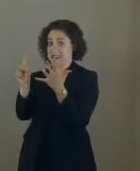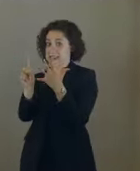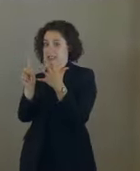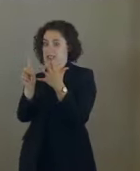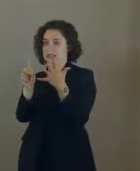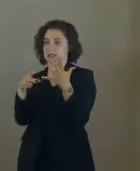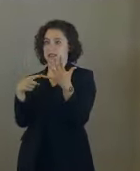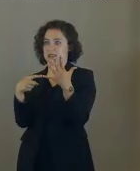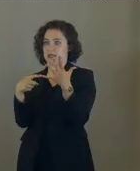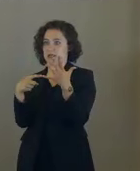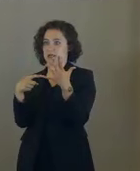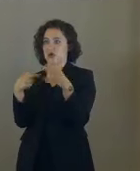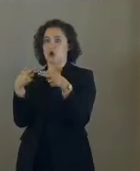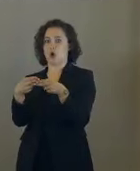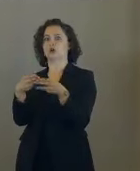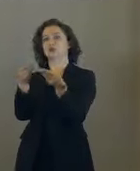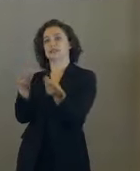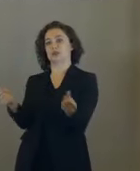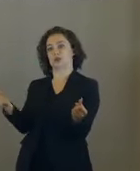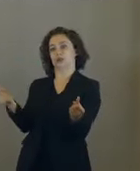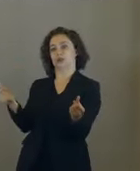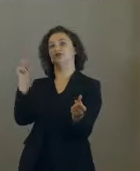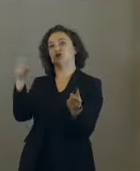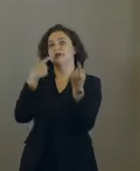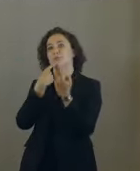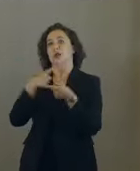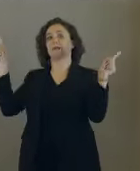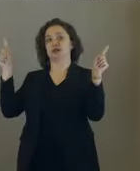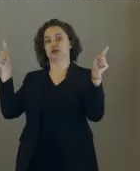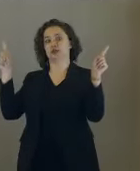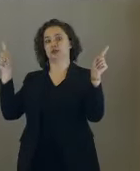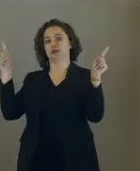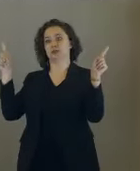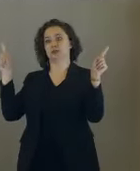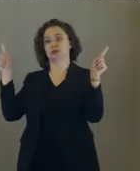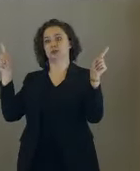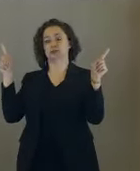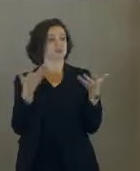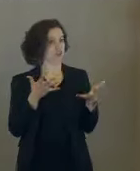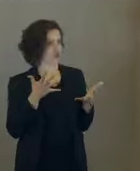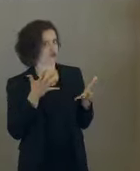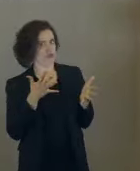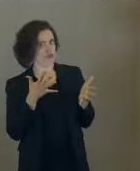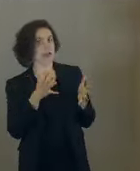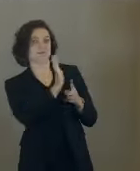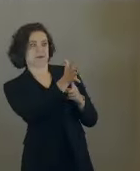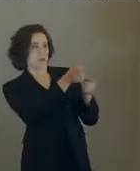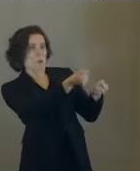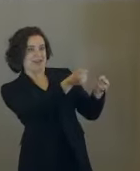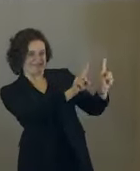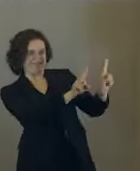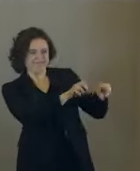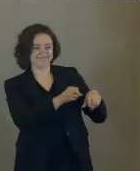is called a resolution, but it should be a proclamation. Yeah, we moved gonna that do- to, we we're moved gonna that move- to item okay, E, okay. so give me 5 minutes. We'll get